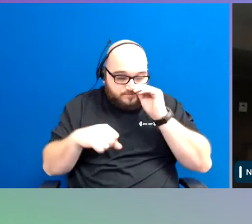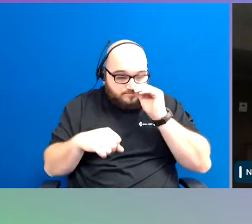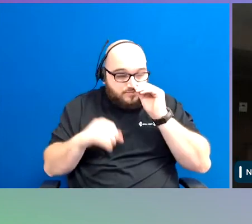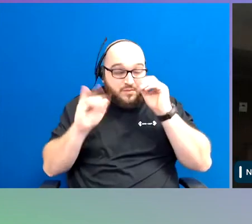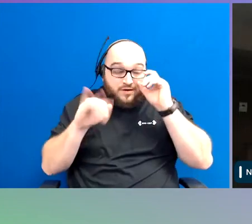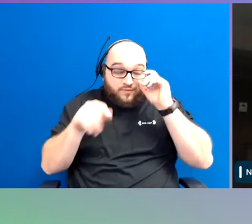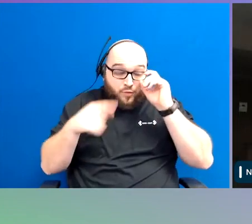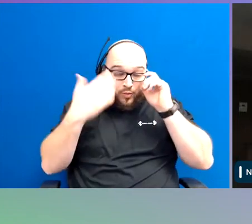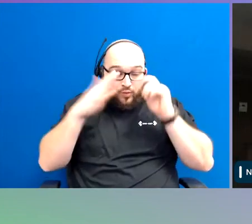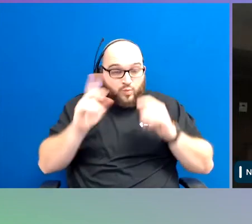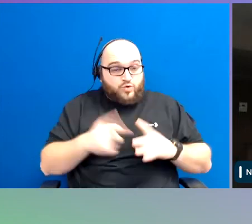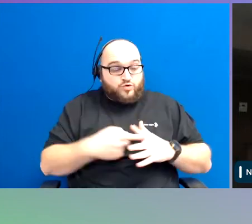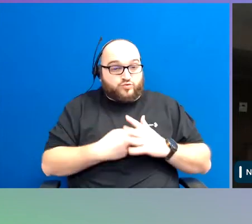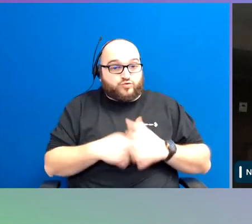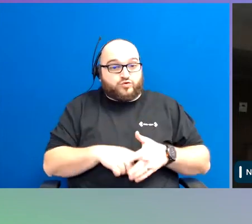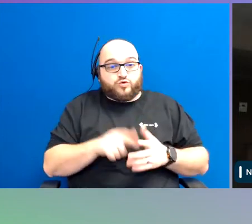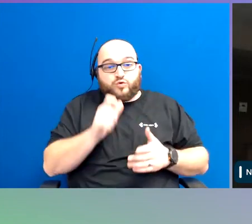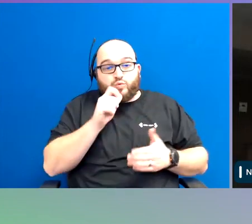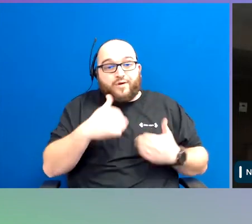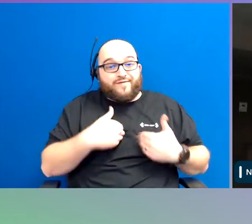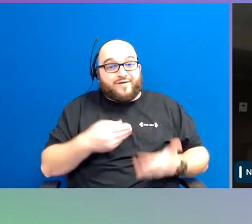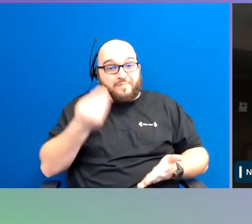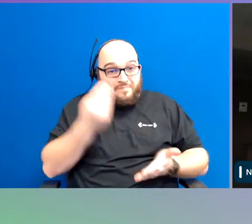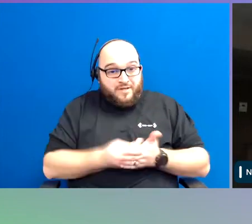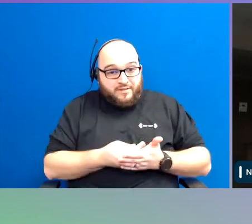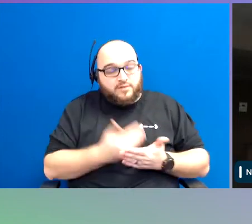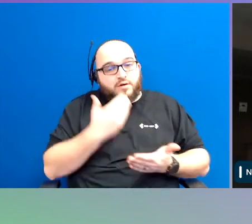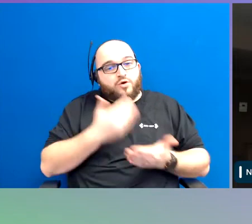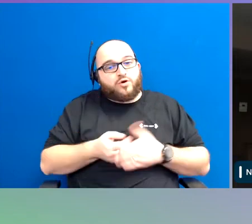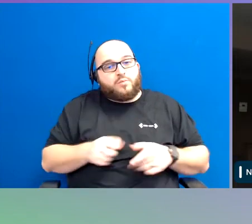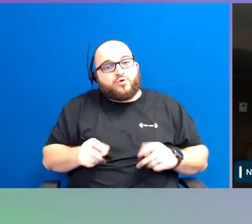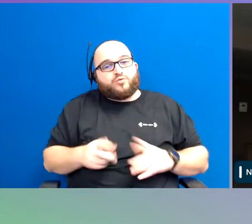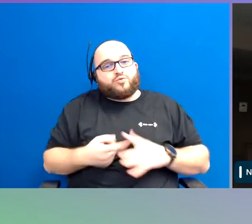sure where to start and you don't have the funds, this is a great way to start.